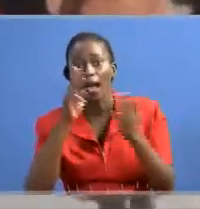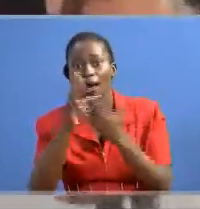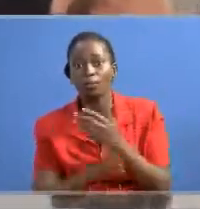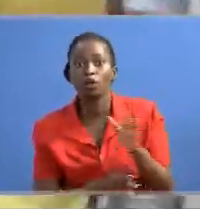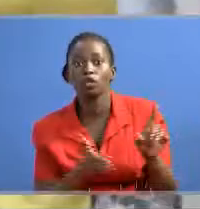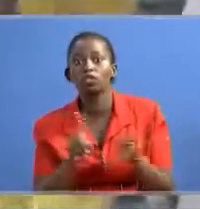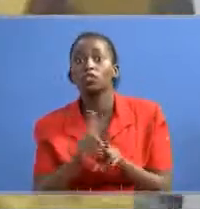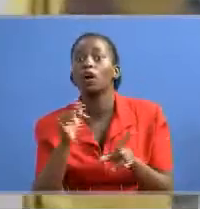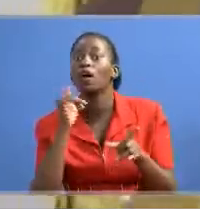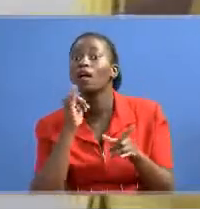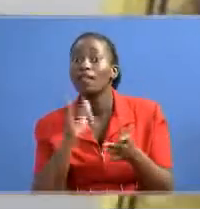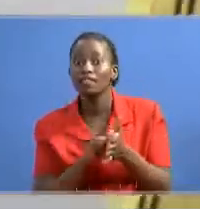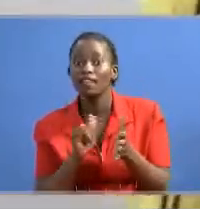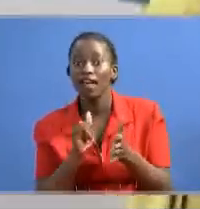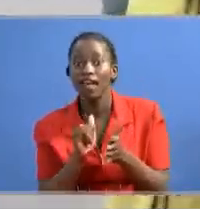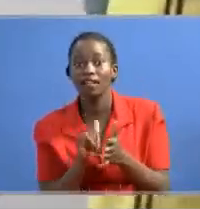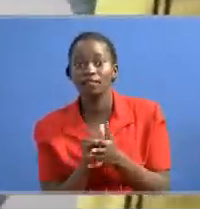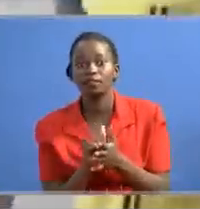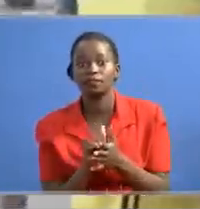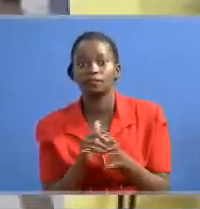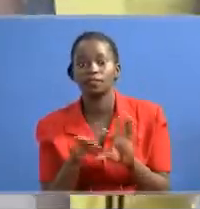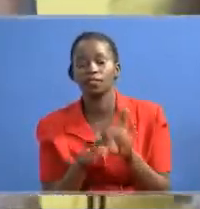energy centers in counties.